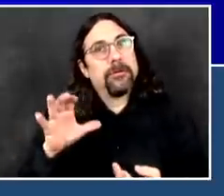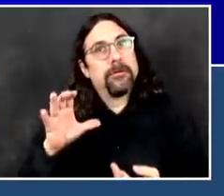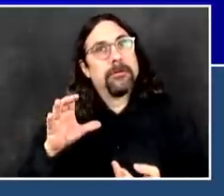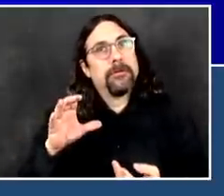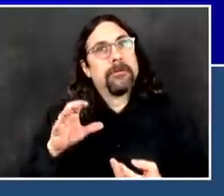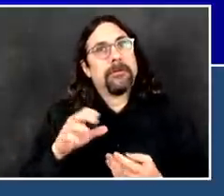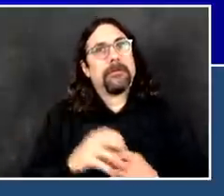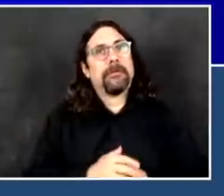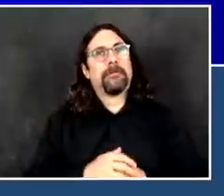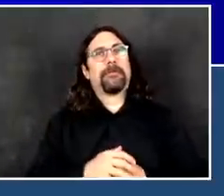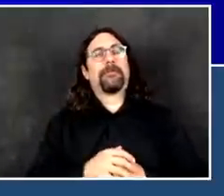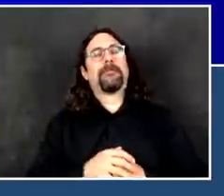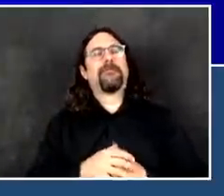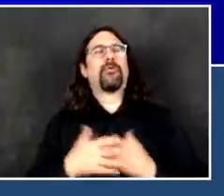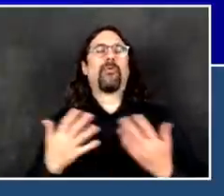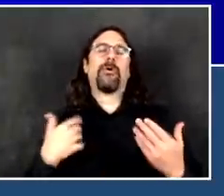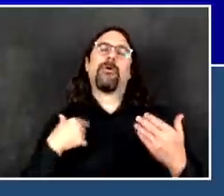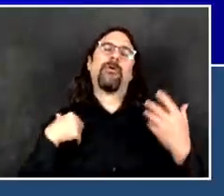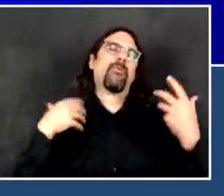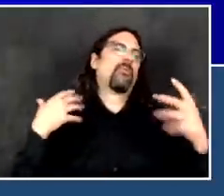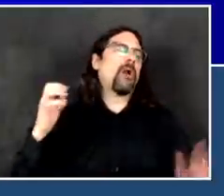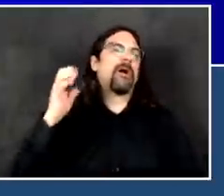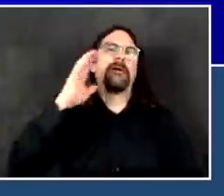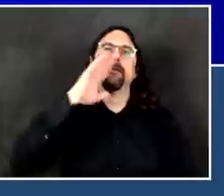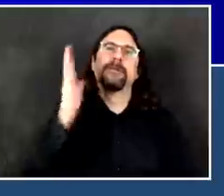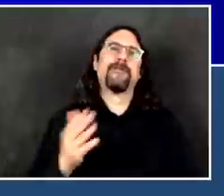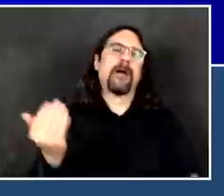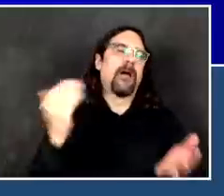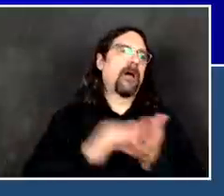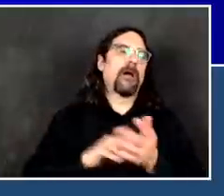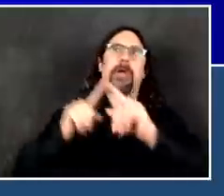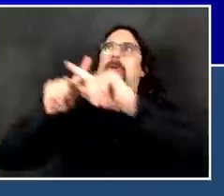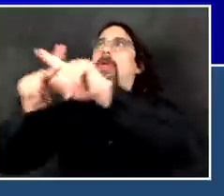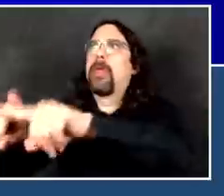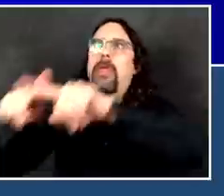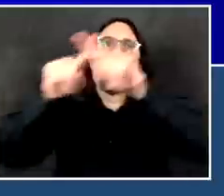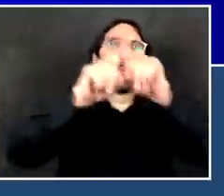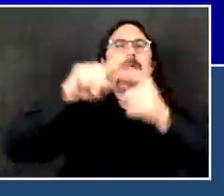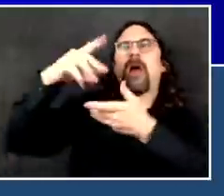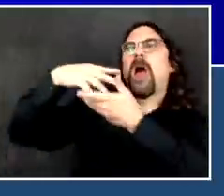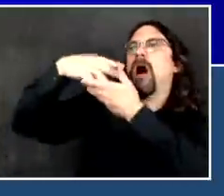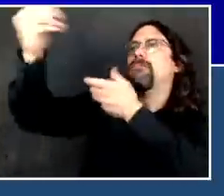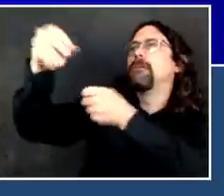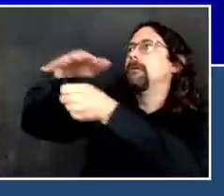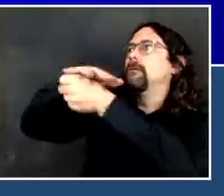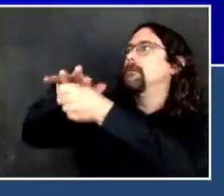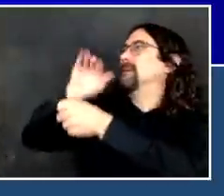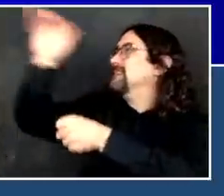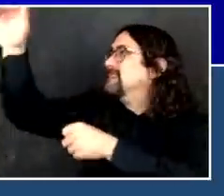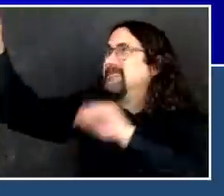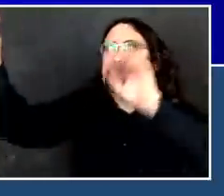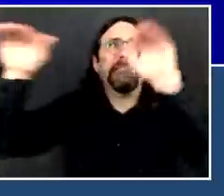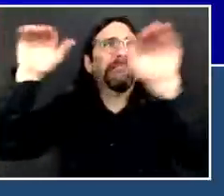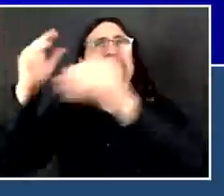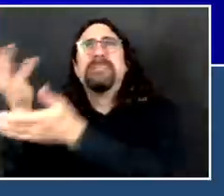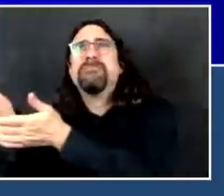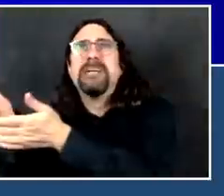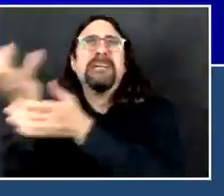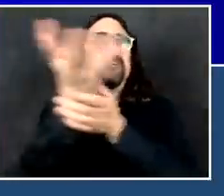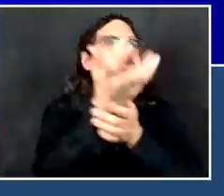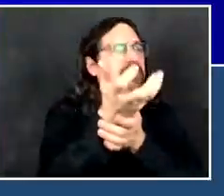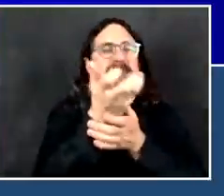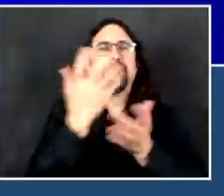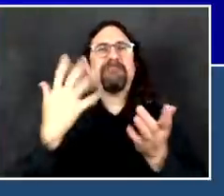who are supposed to supply this and they say, sorry, we're all out. We New Yorkers will take care of ourselves.